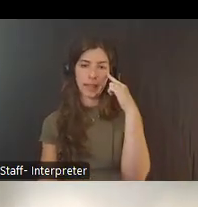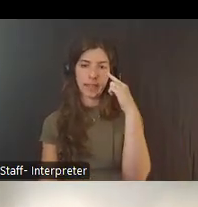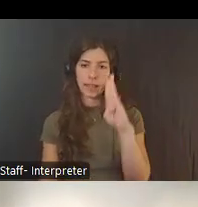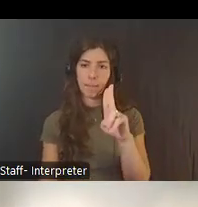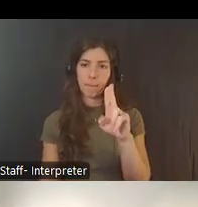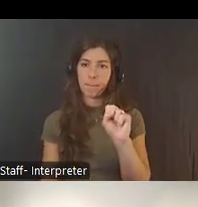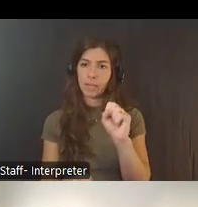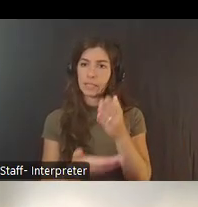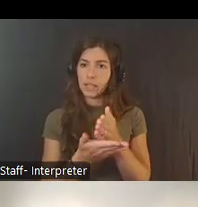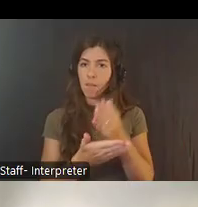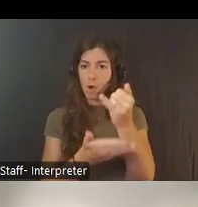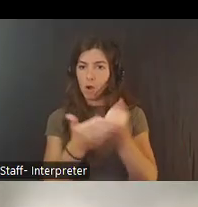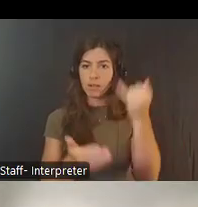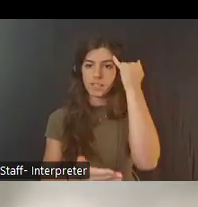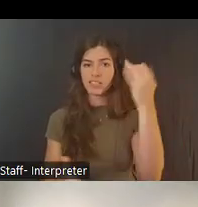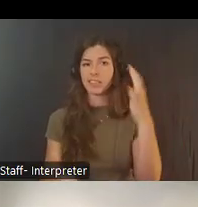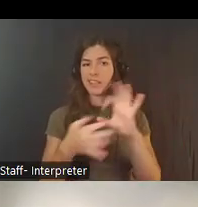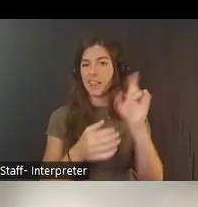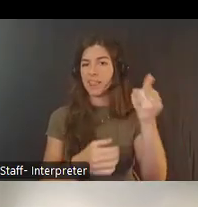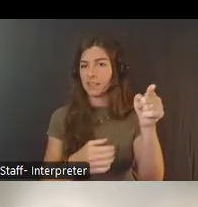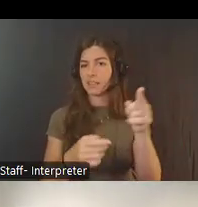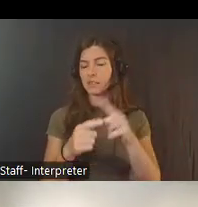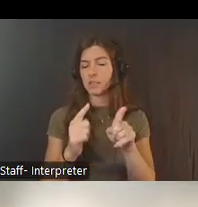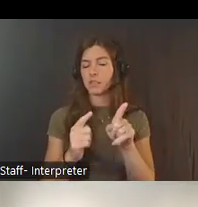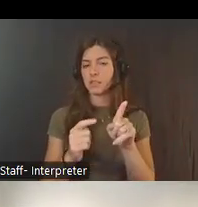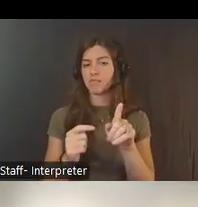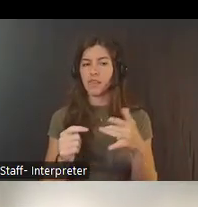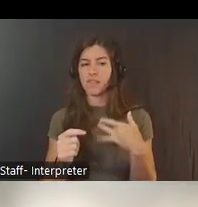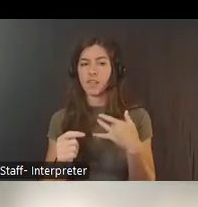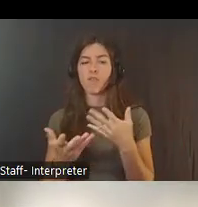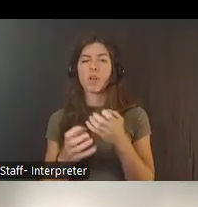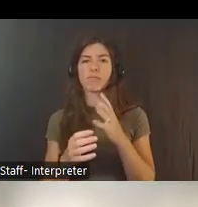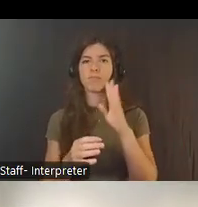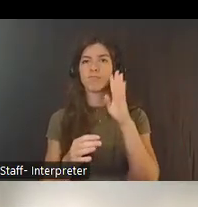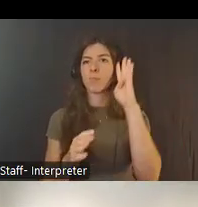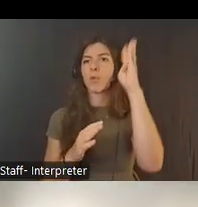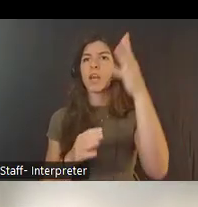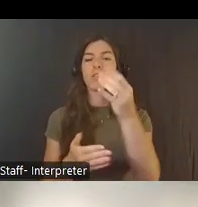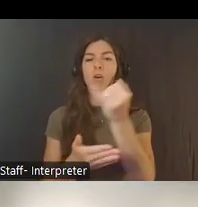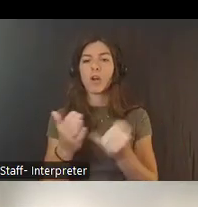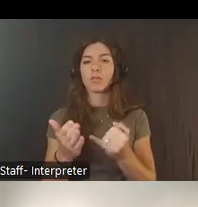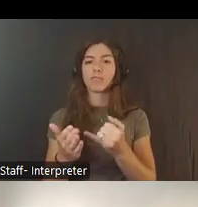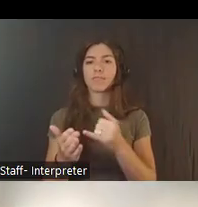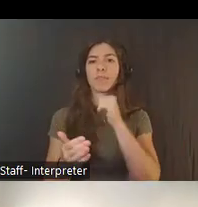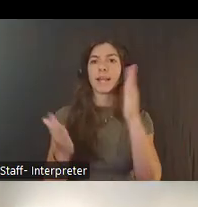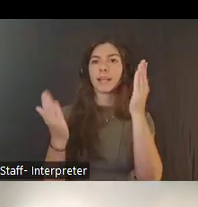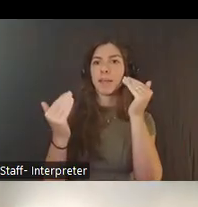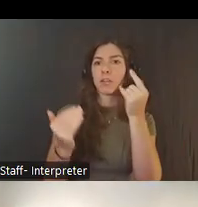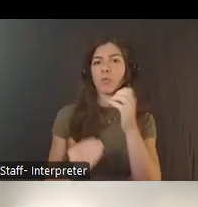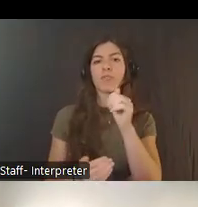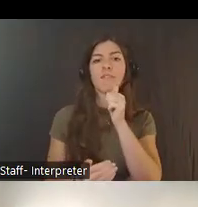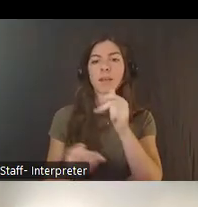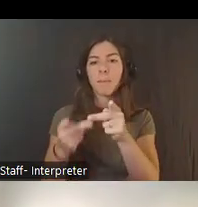stop art idea is related to that, just a sense of wanting to create art in unexpected or everyday places that